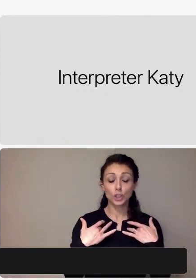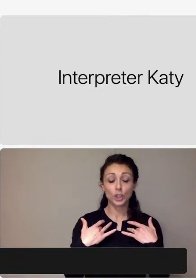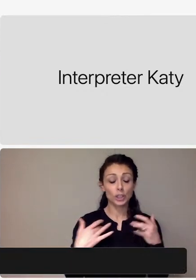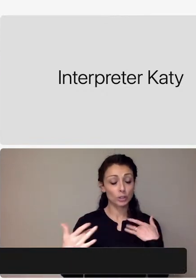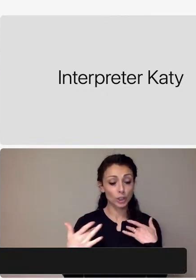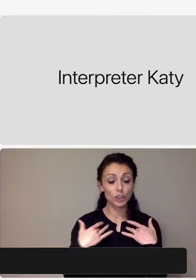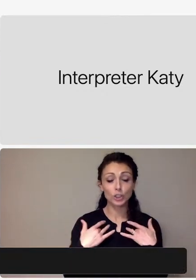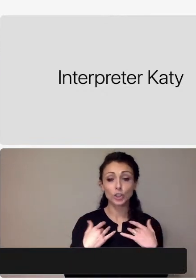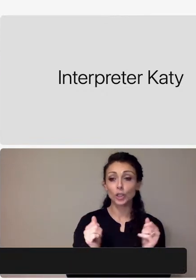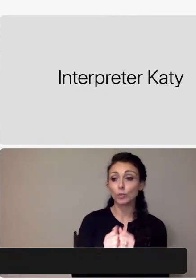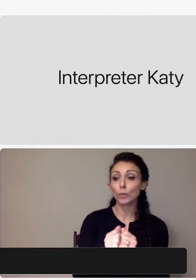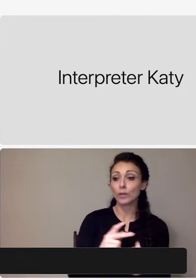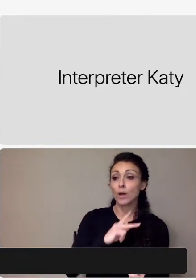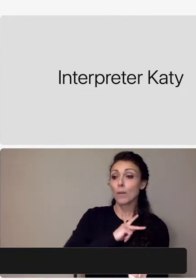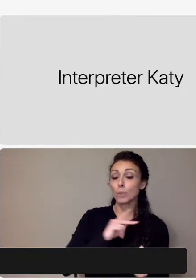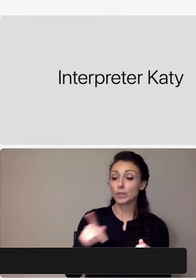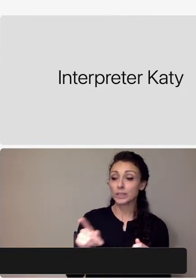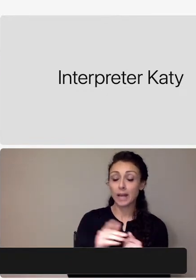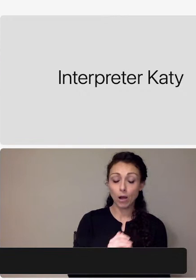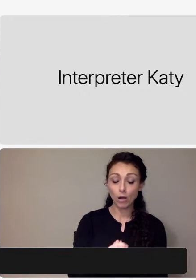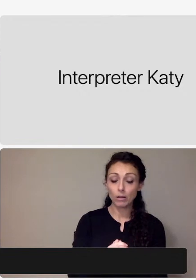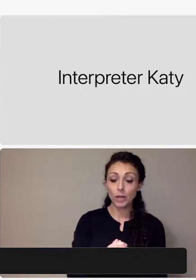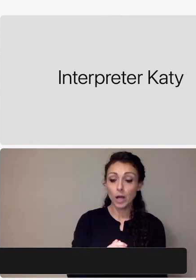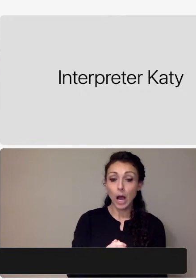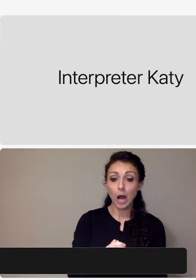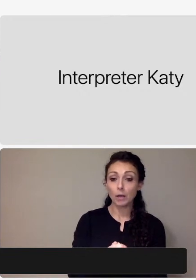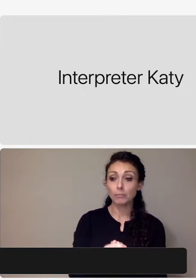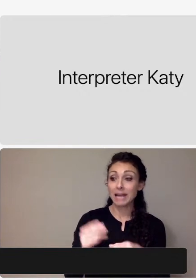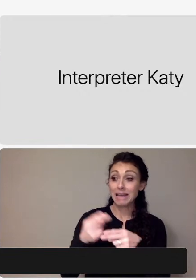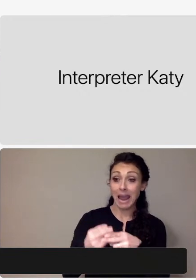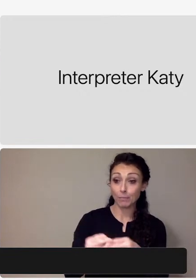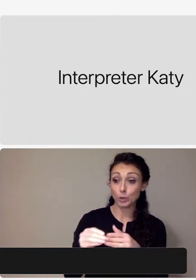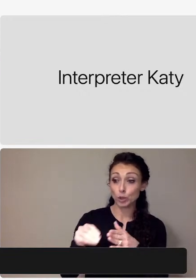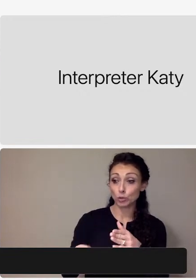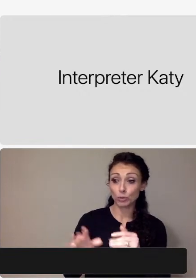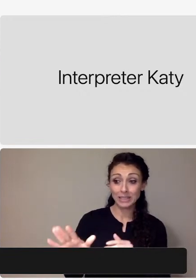minors can we get some clarification on whether that is appropriate or not